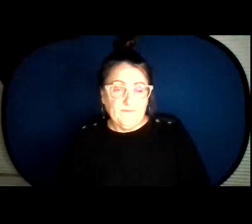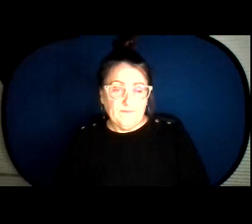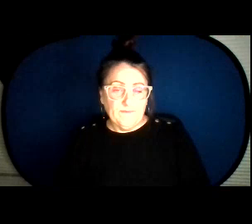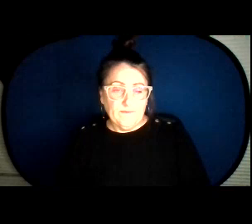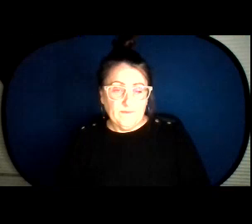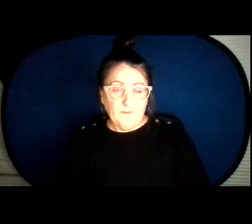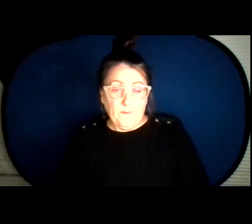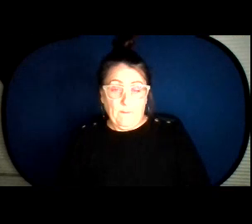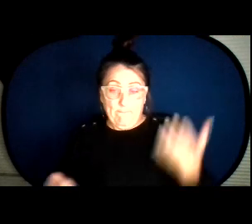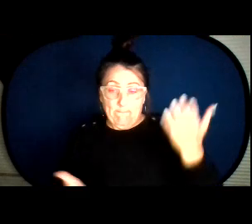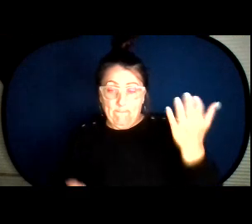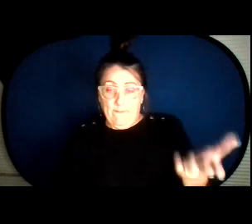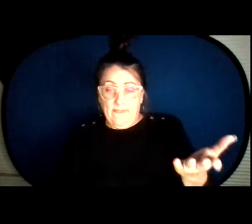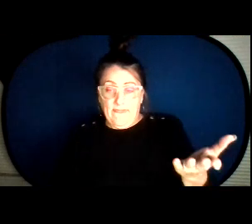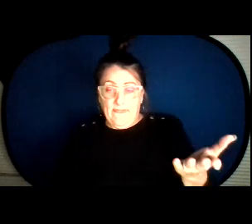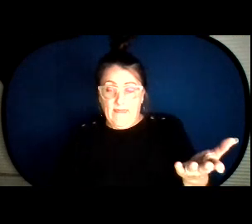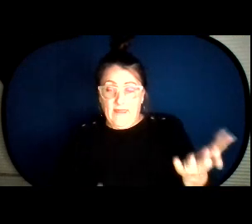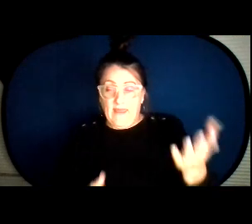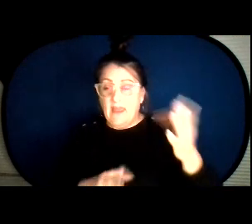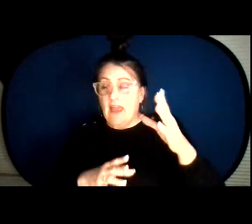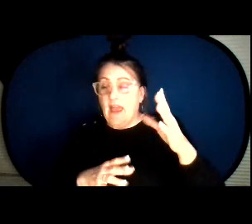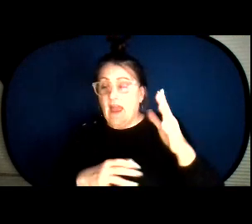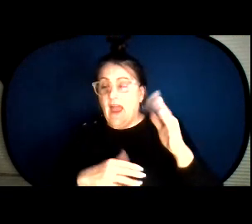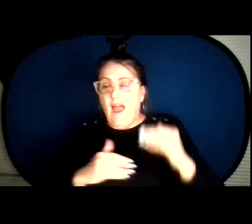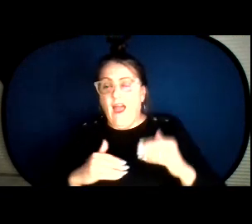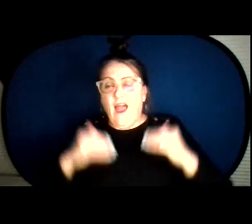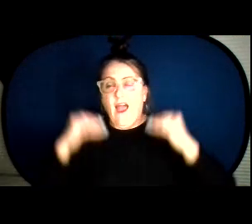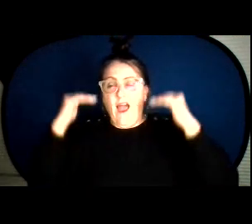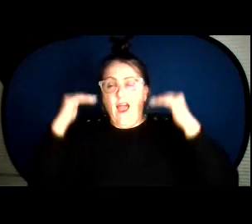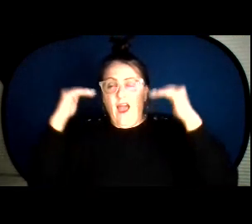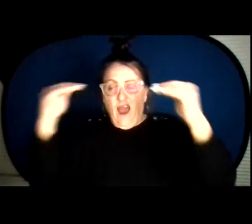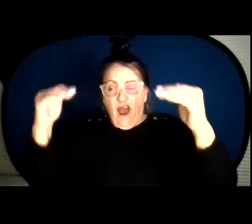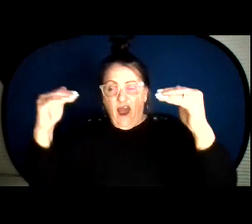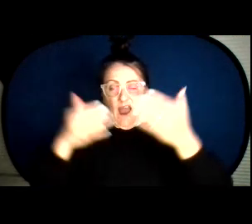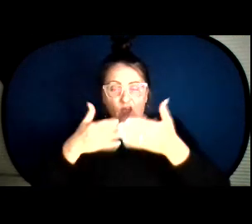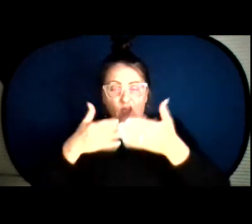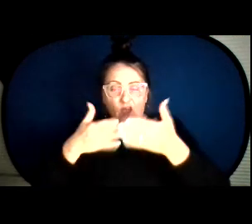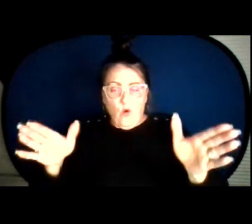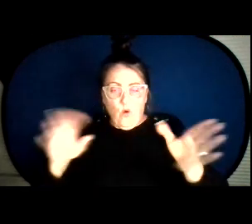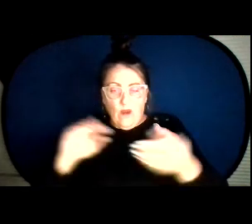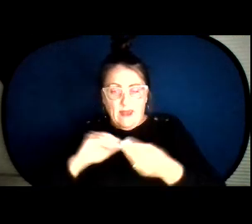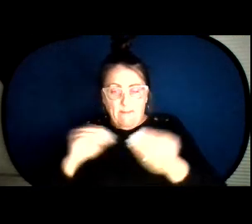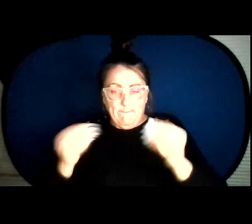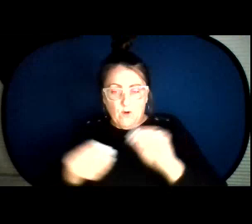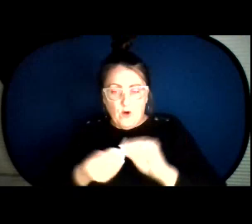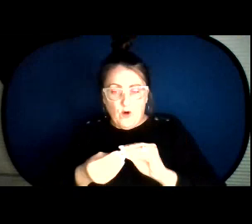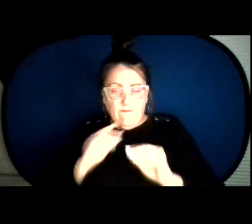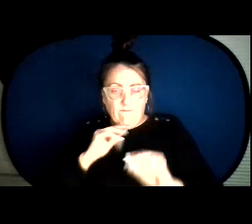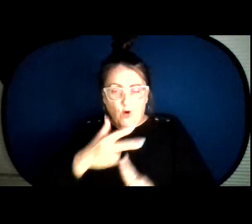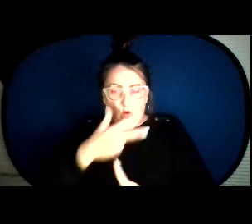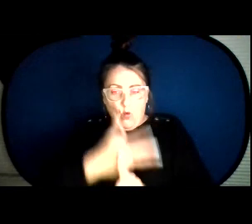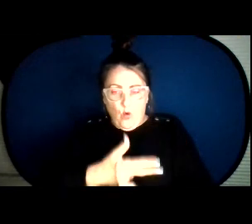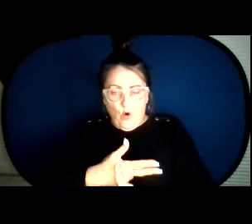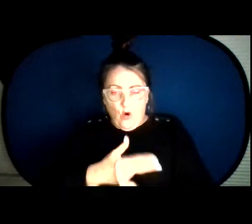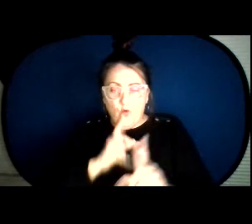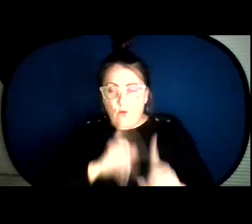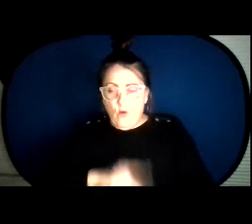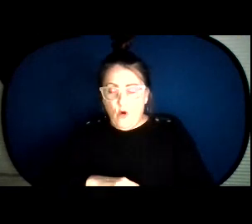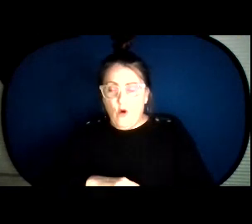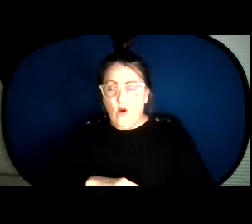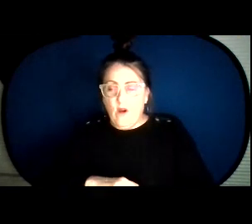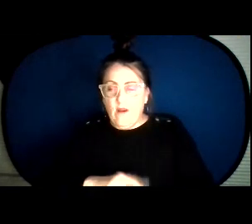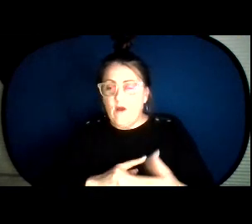This presentation provides a high-level overview of the statistics for the fourth quarter report for the Caltrans Airspace